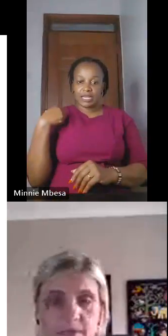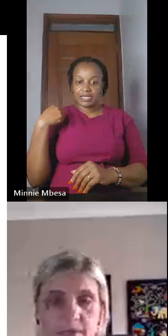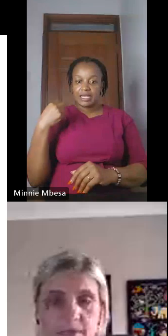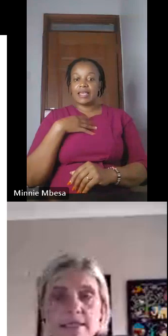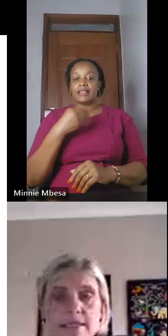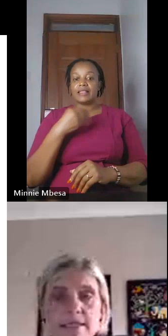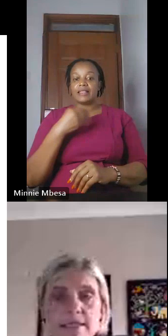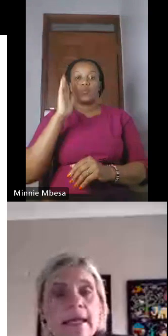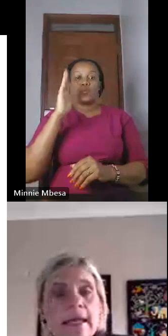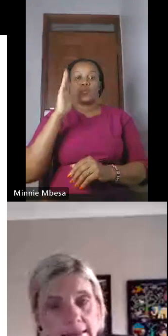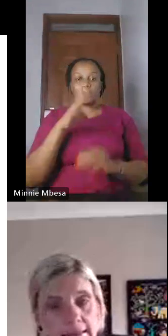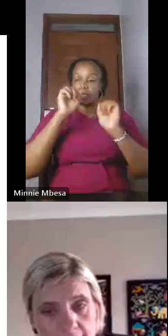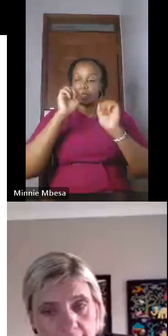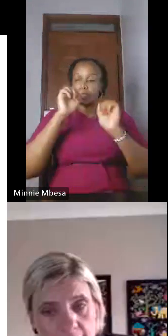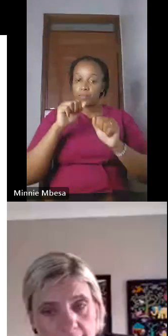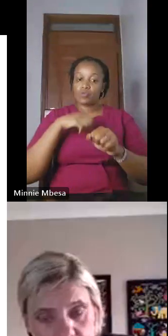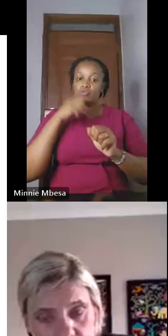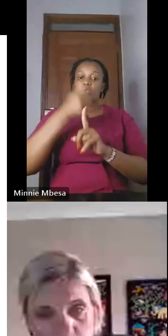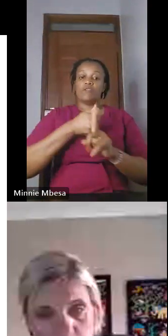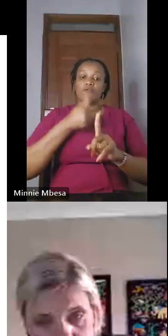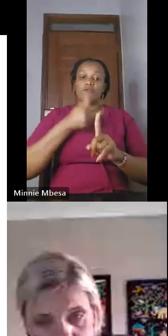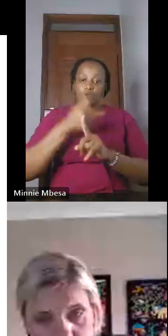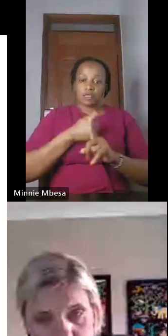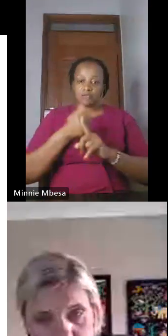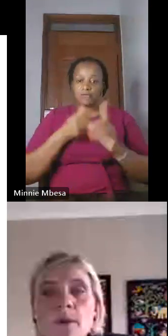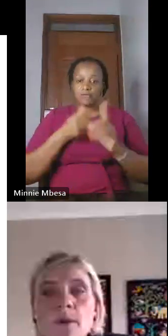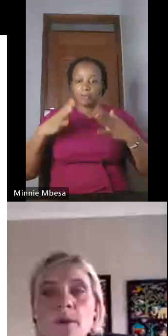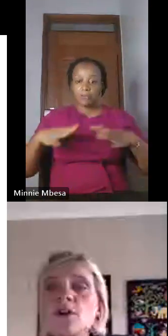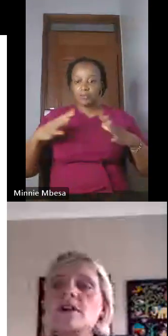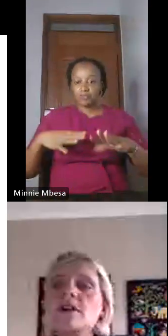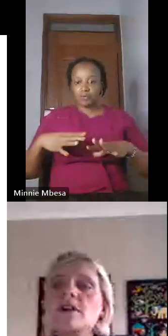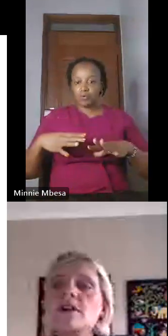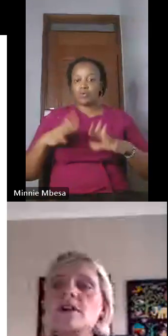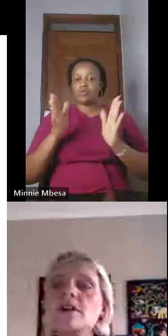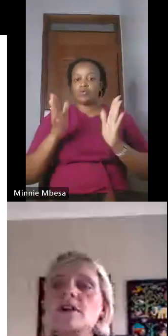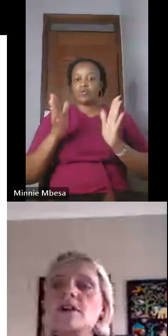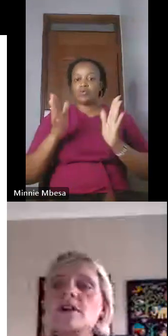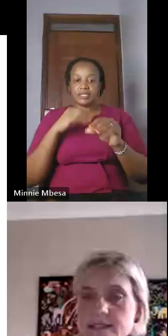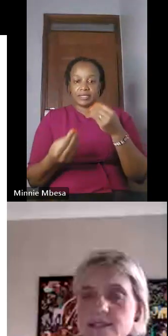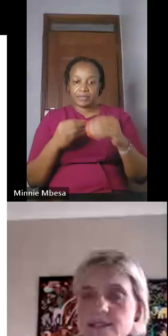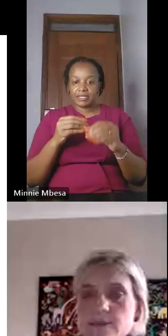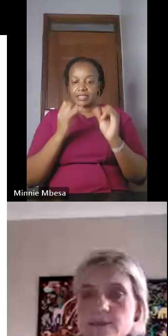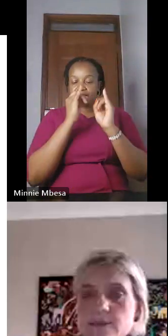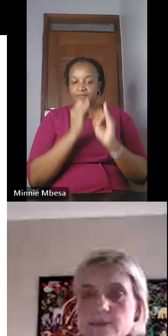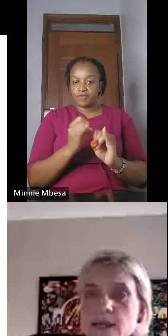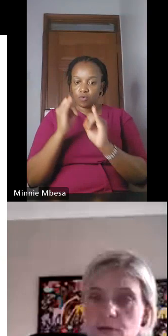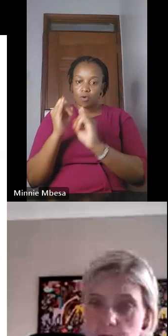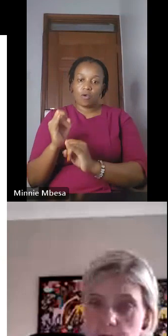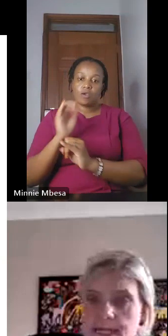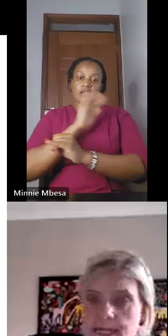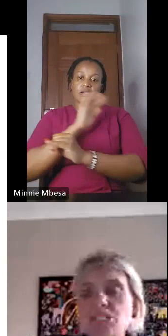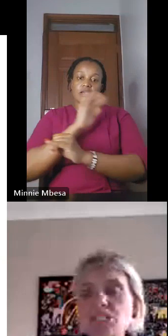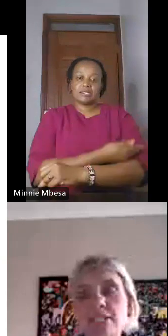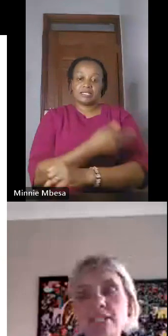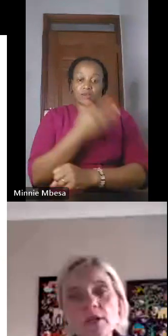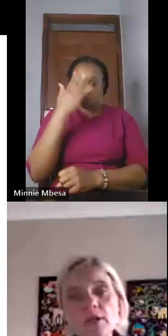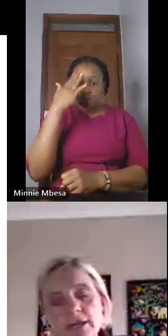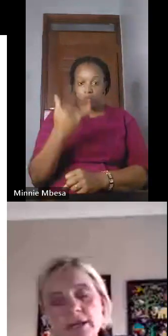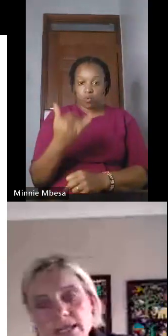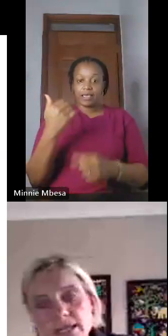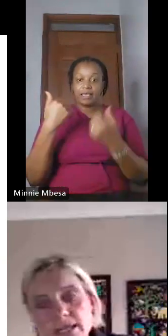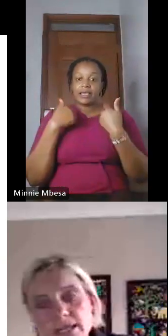for people with disabilities in their individual capacity, because there is no evidence to